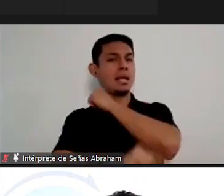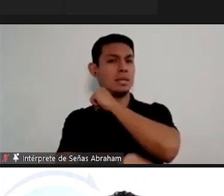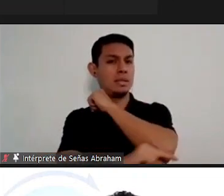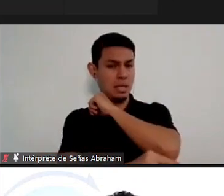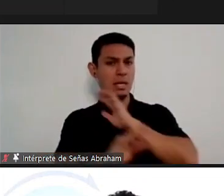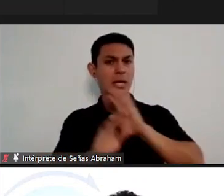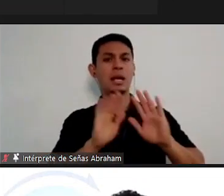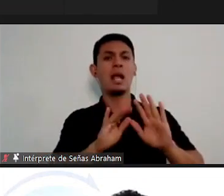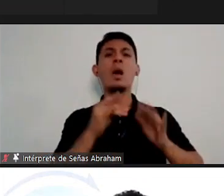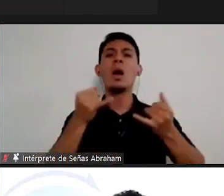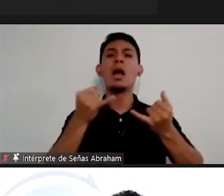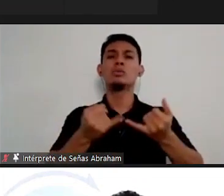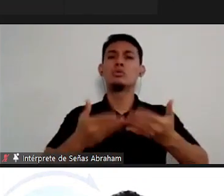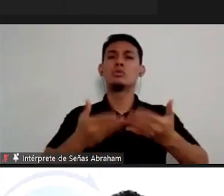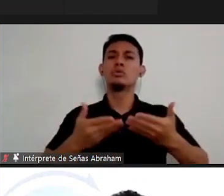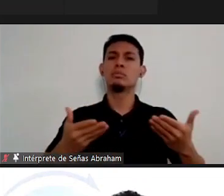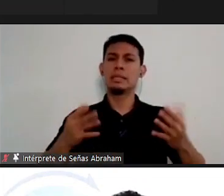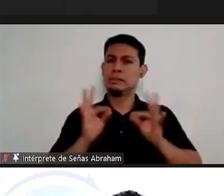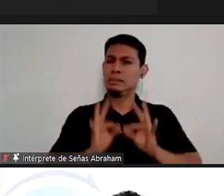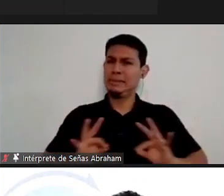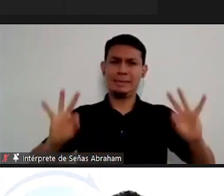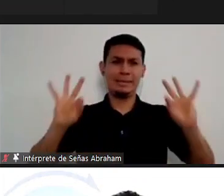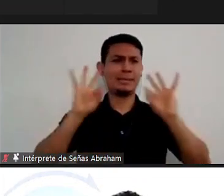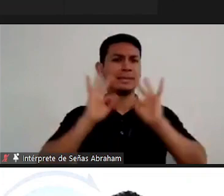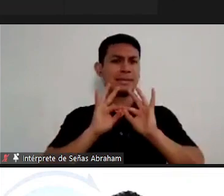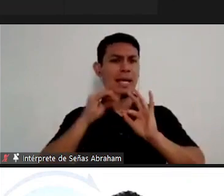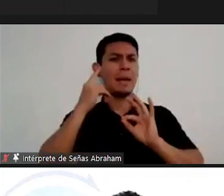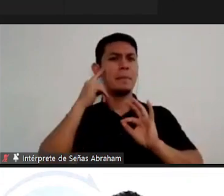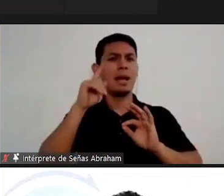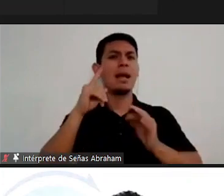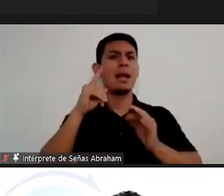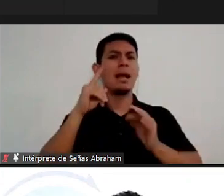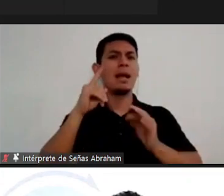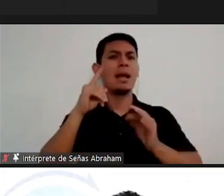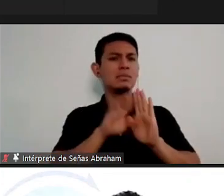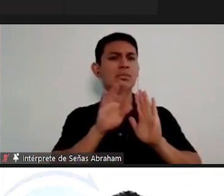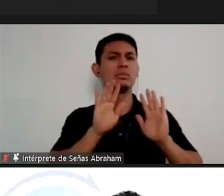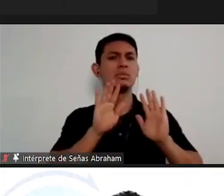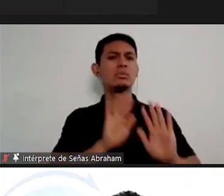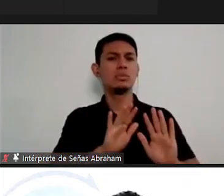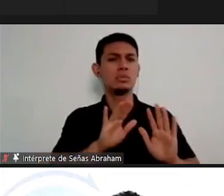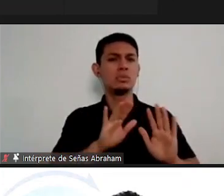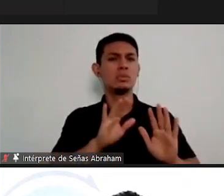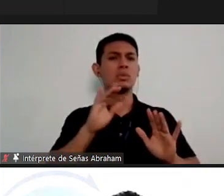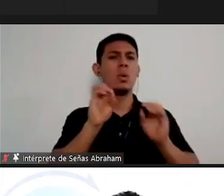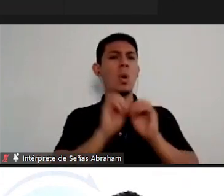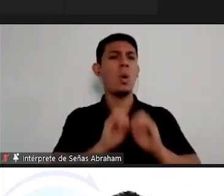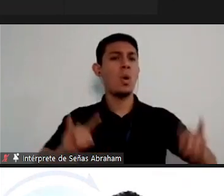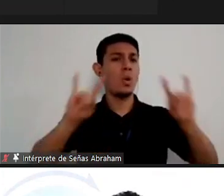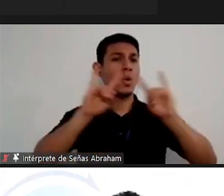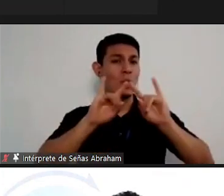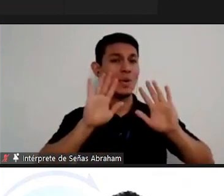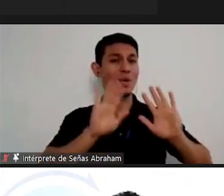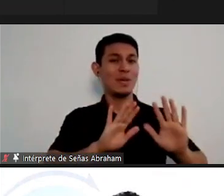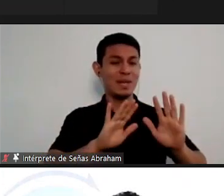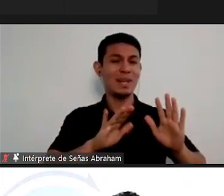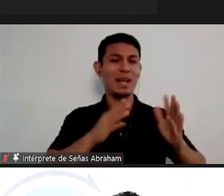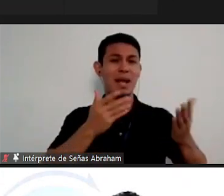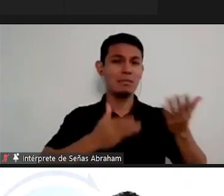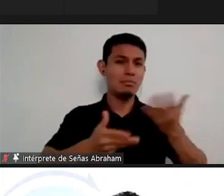institute promotes to this action plan as an essential instrument to implement